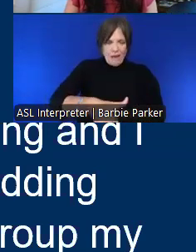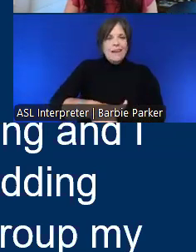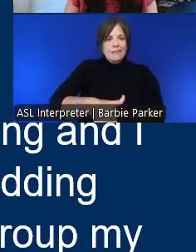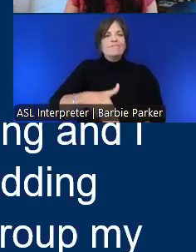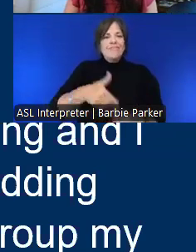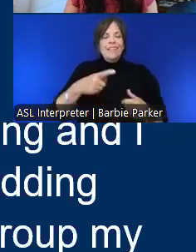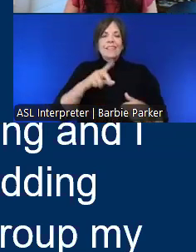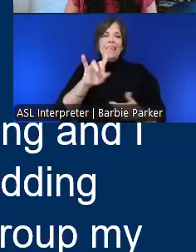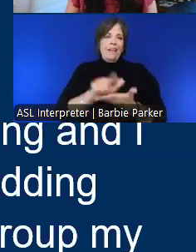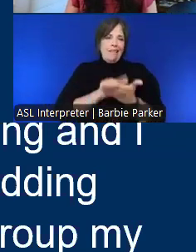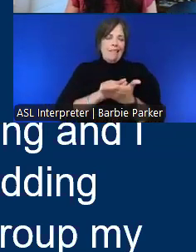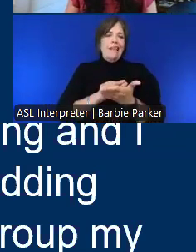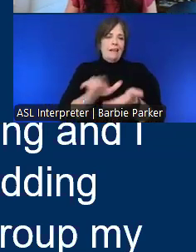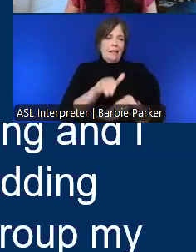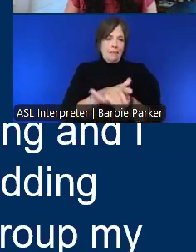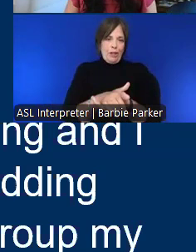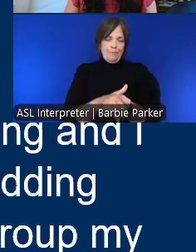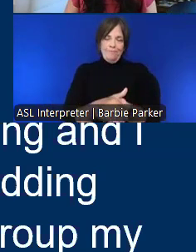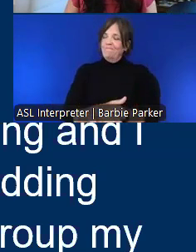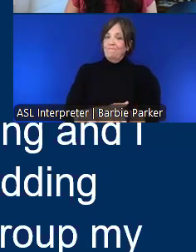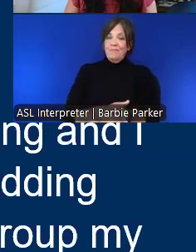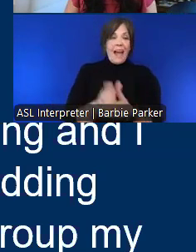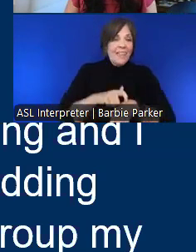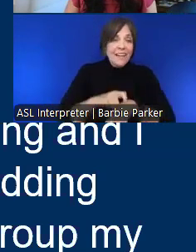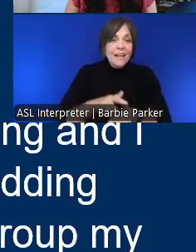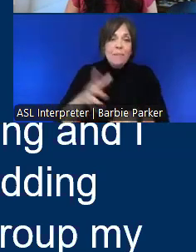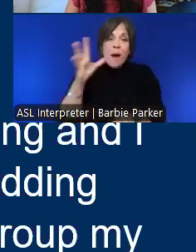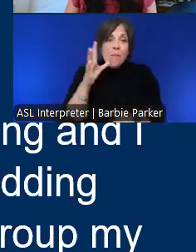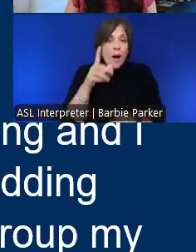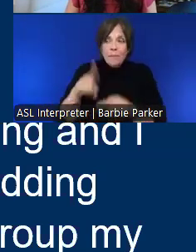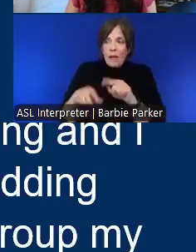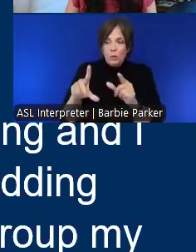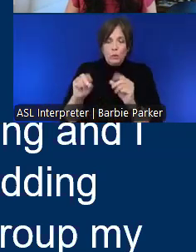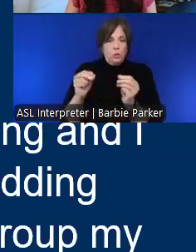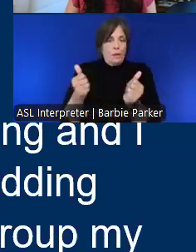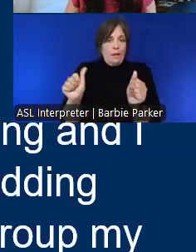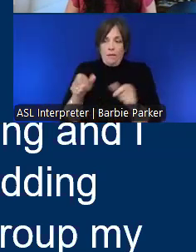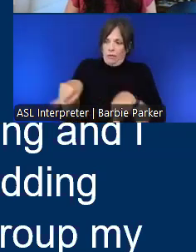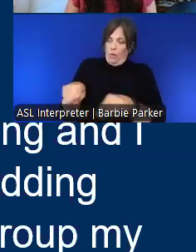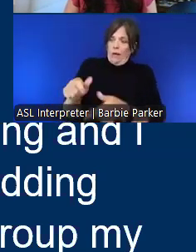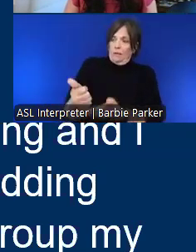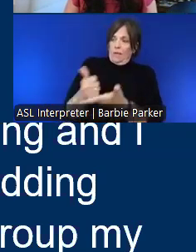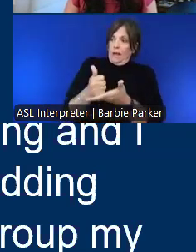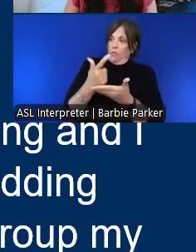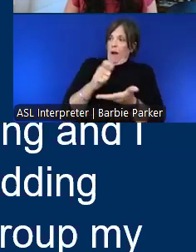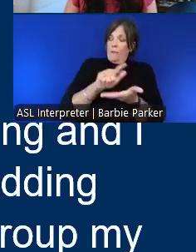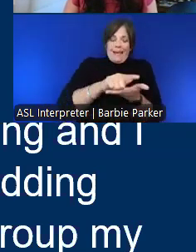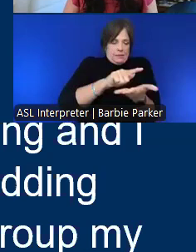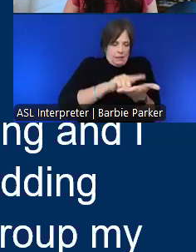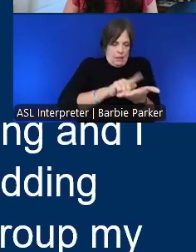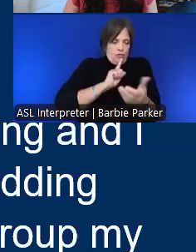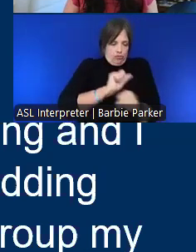At that point, there was nothing that my mom or anybody else could do because now I was entered into a legal